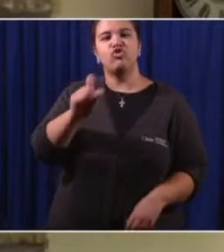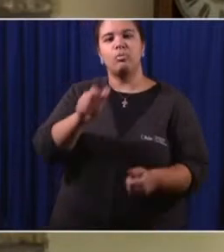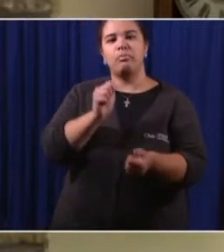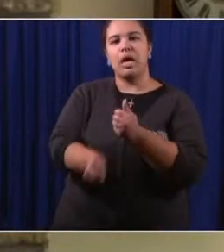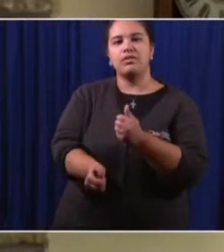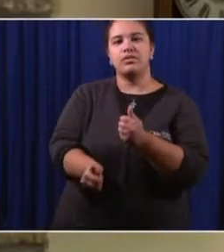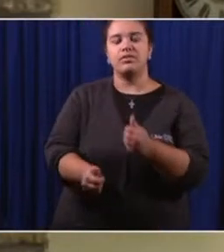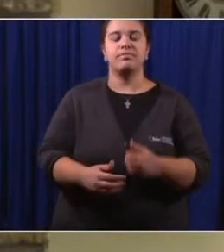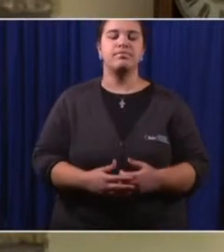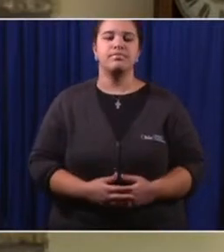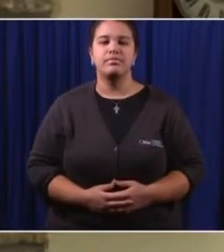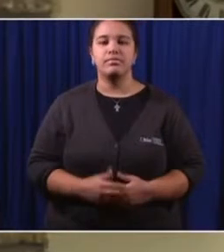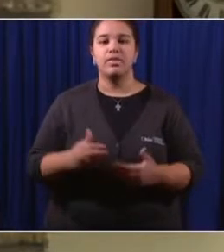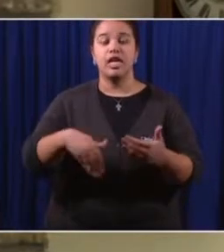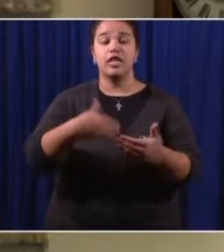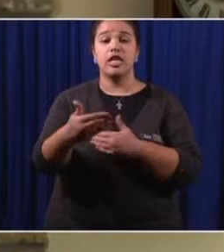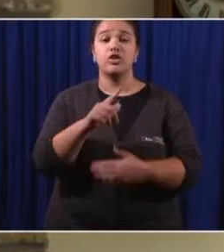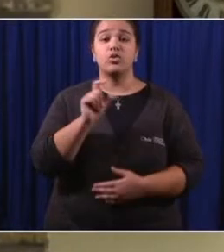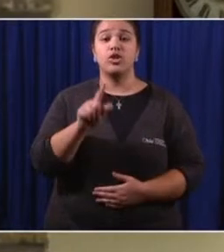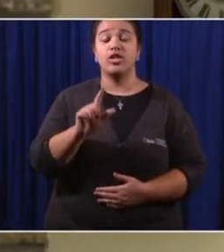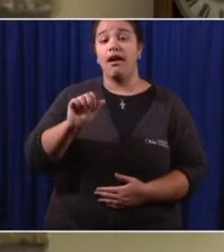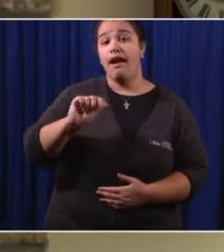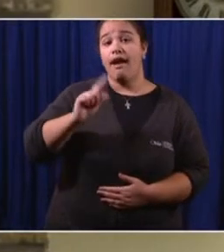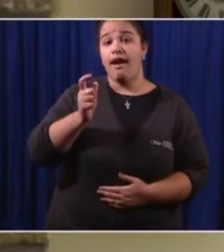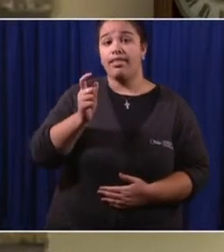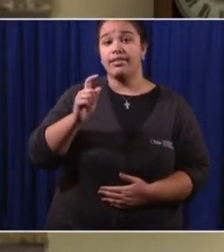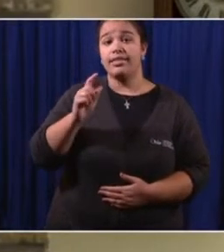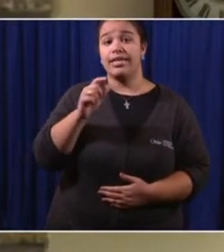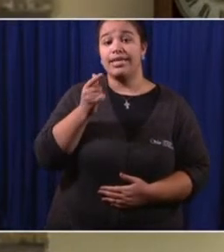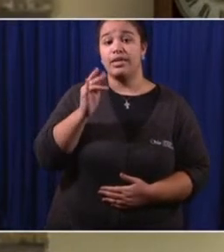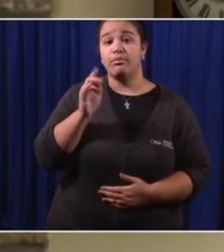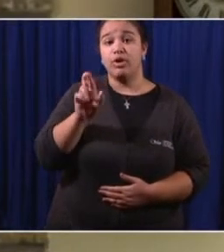Next question is from Alex Ebert at Bloomberg.